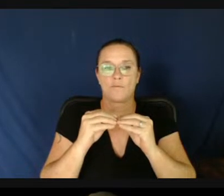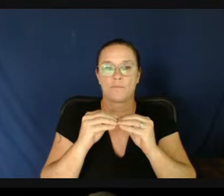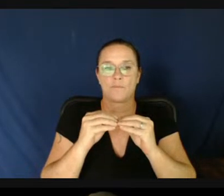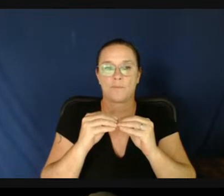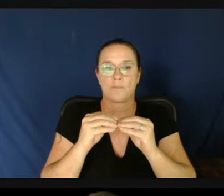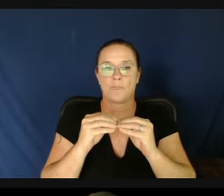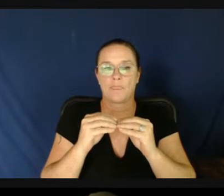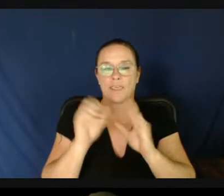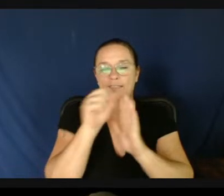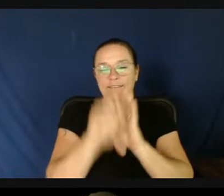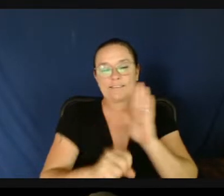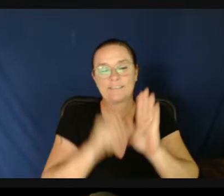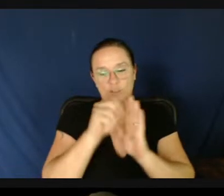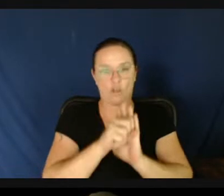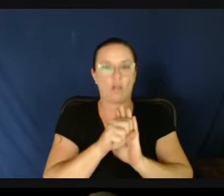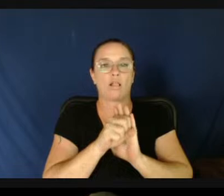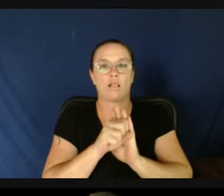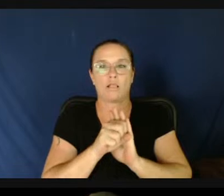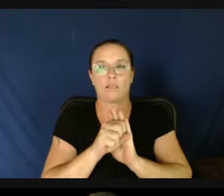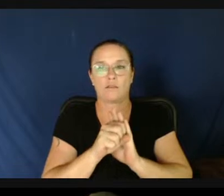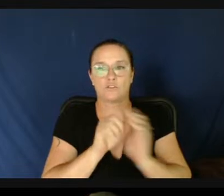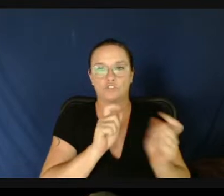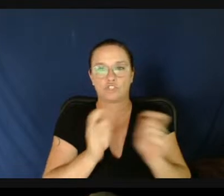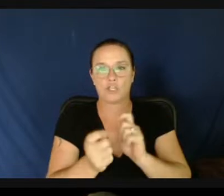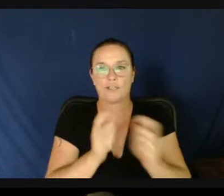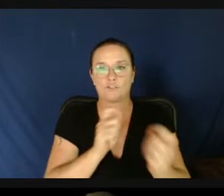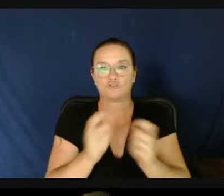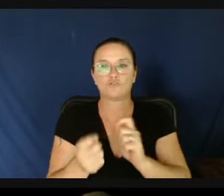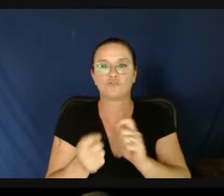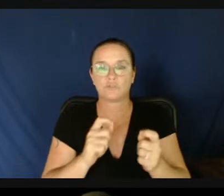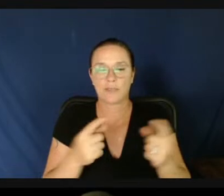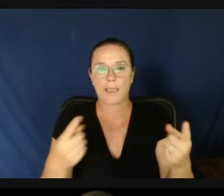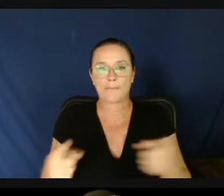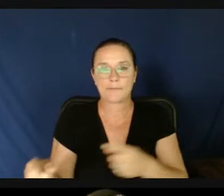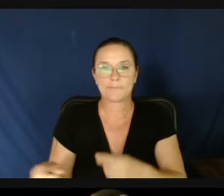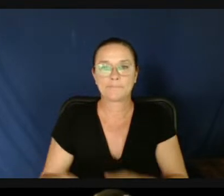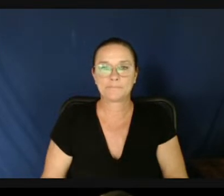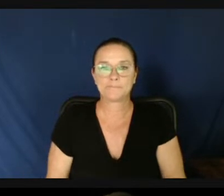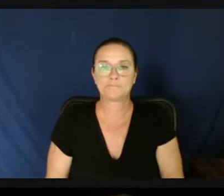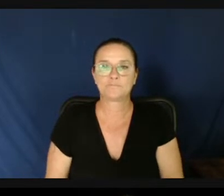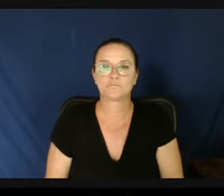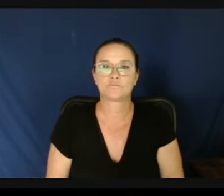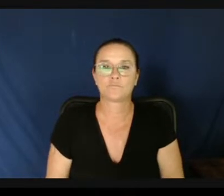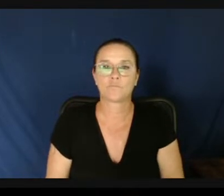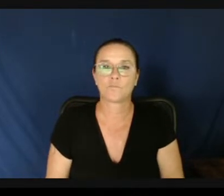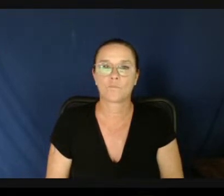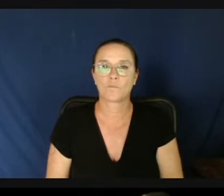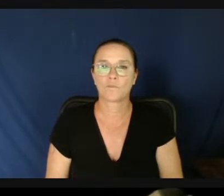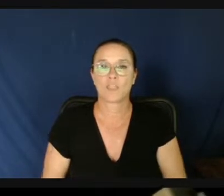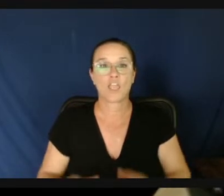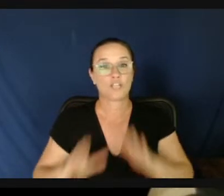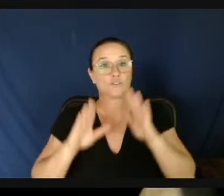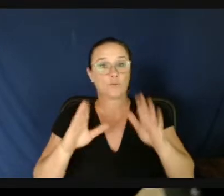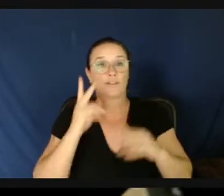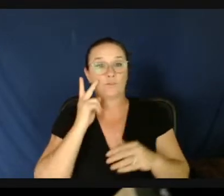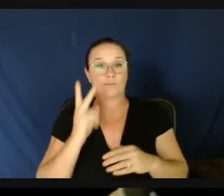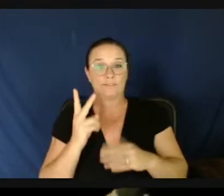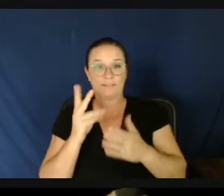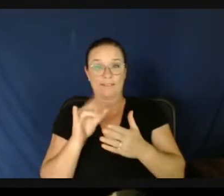seasonal carving and deposition back and forth across there. So this is awesome to see this, the nice